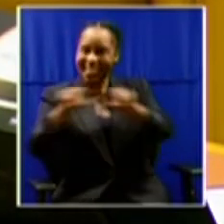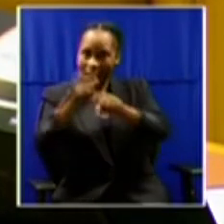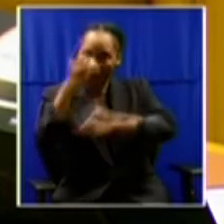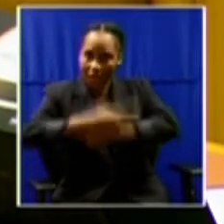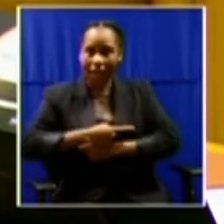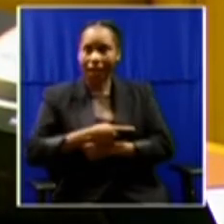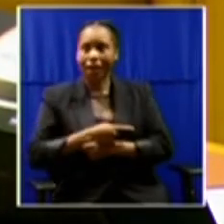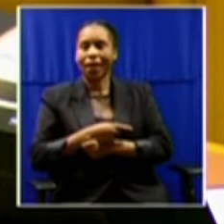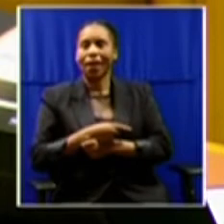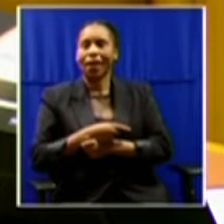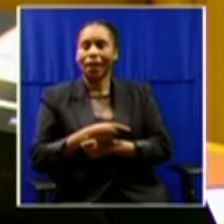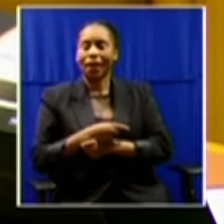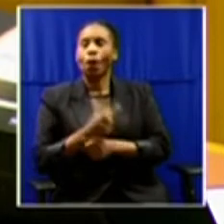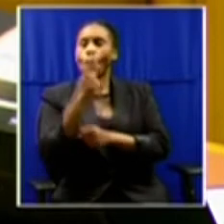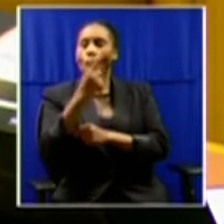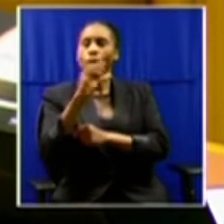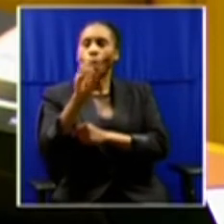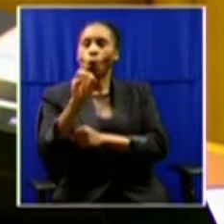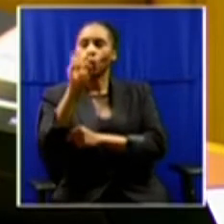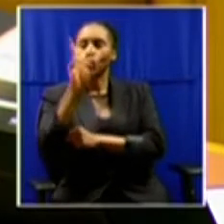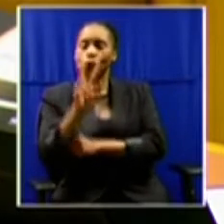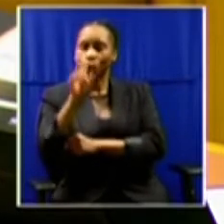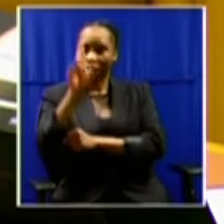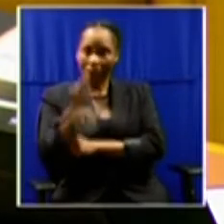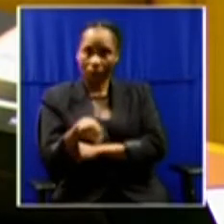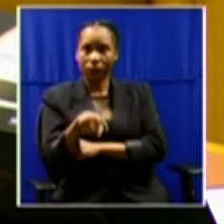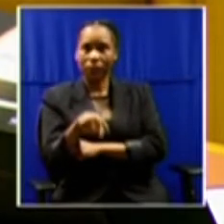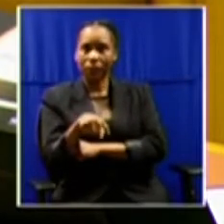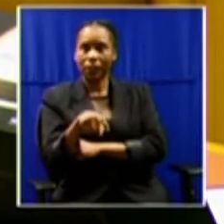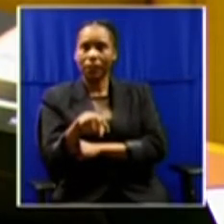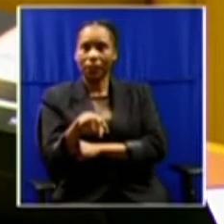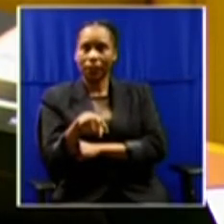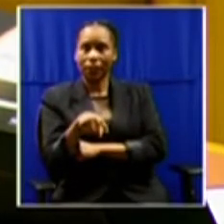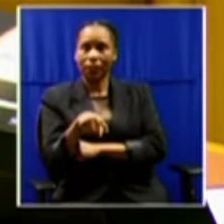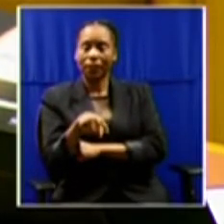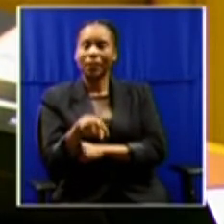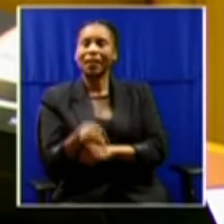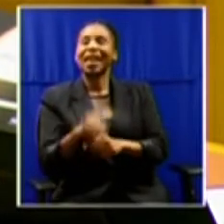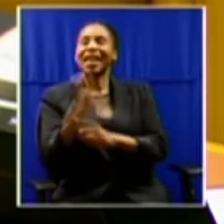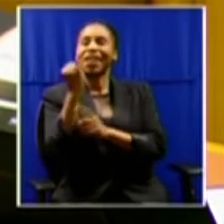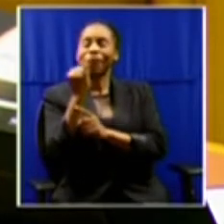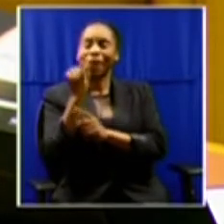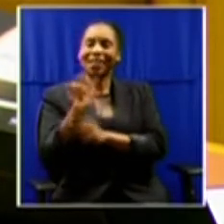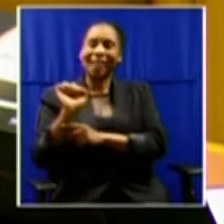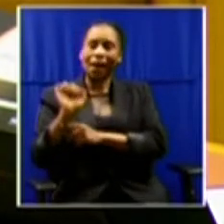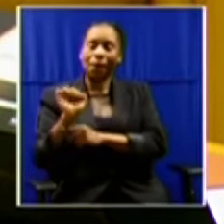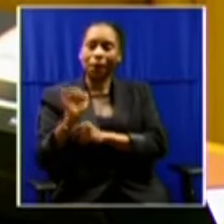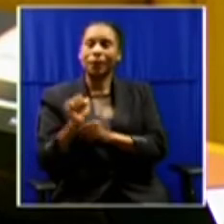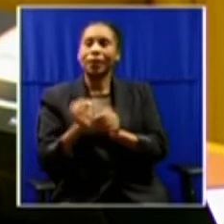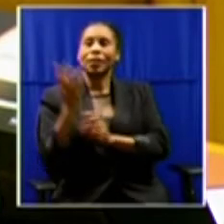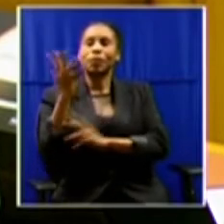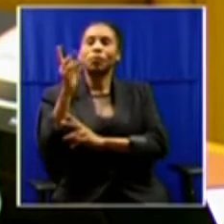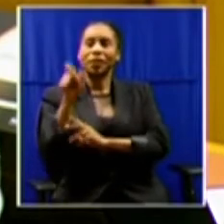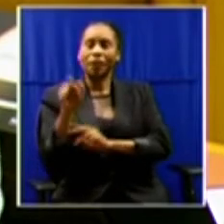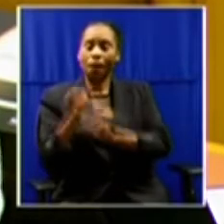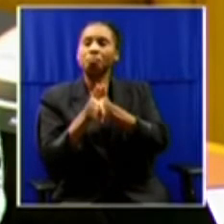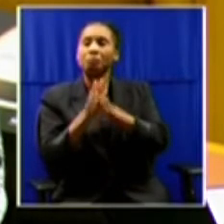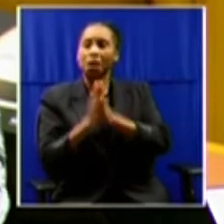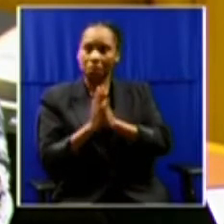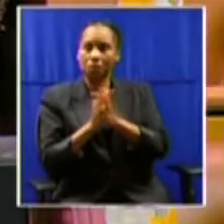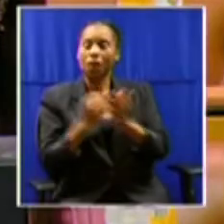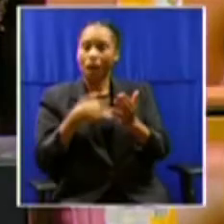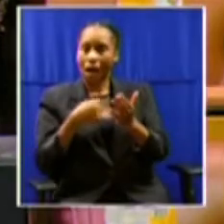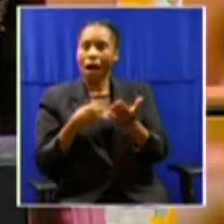the amount of 102,000, whose invoice, if I'm requested to produce, we